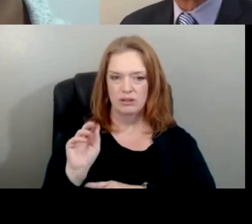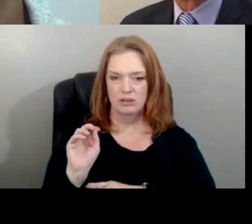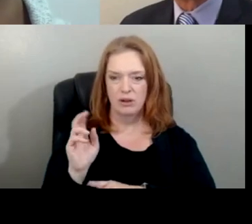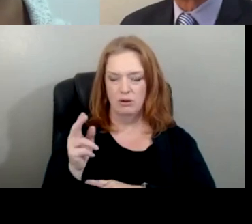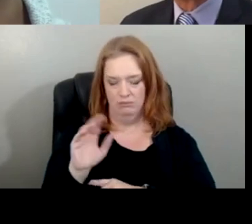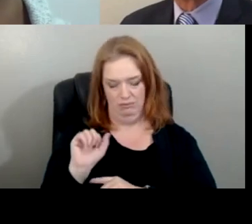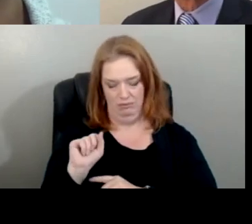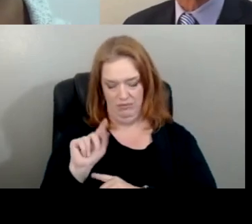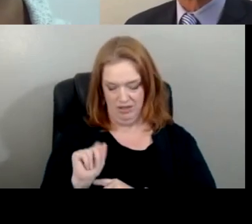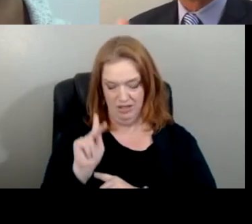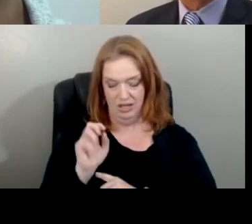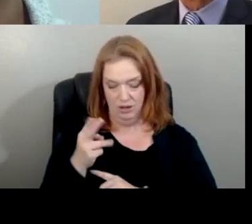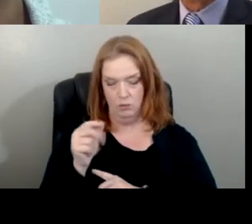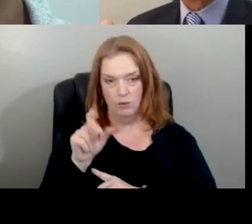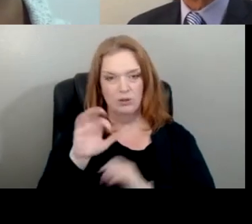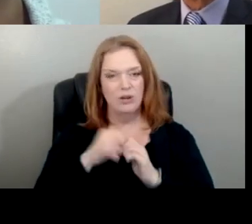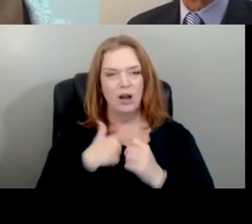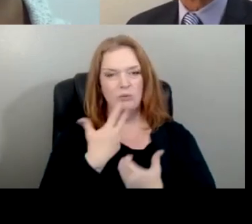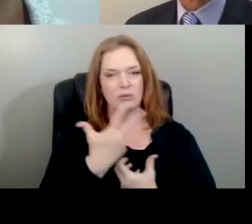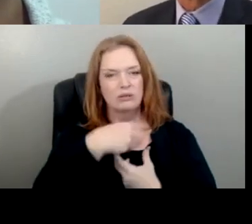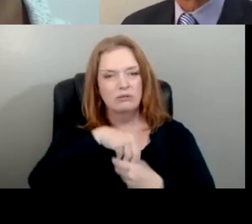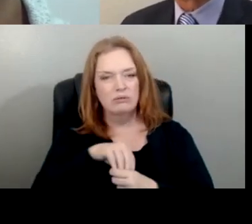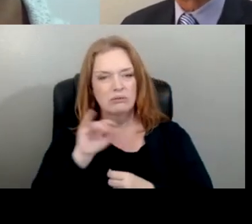We've through tribal input,